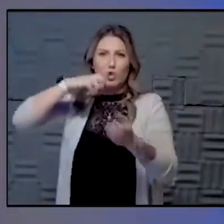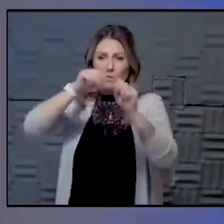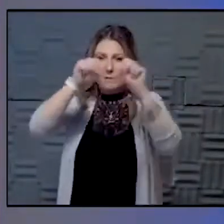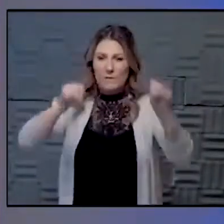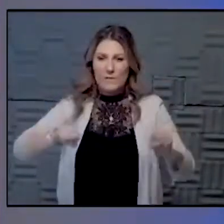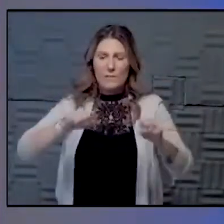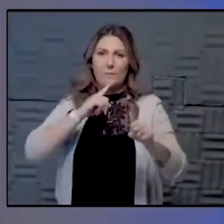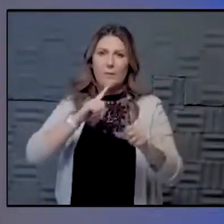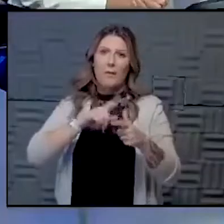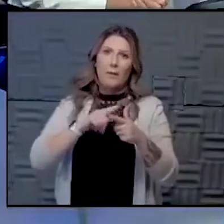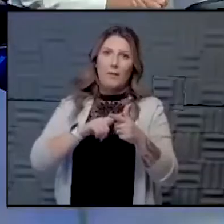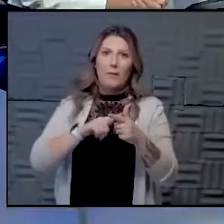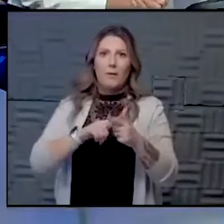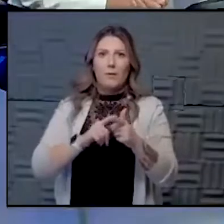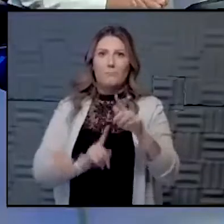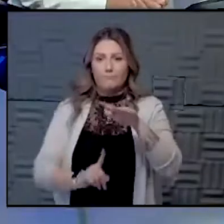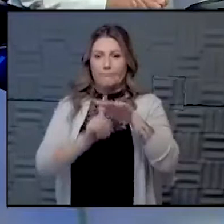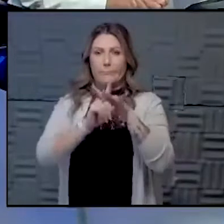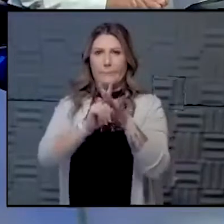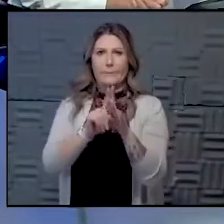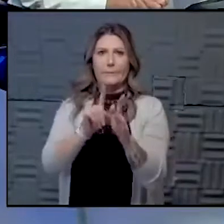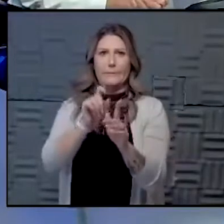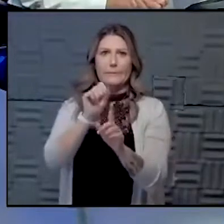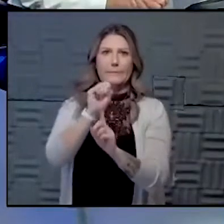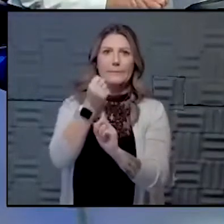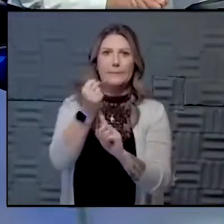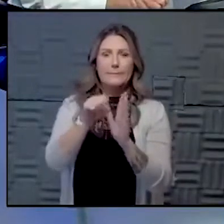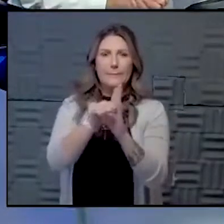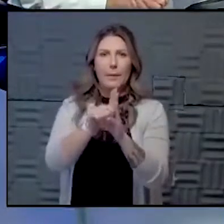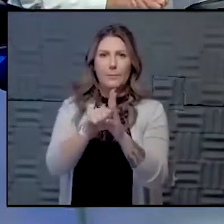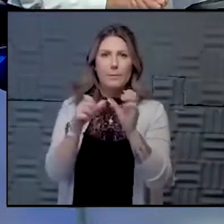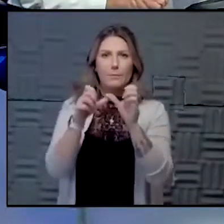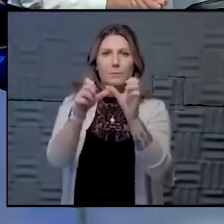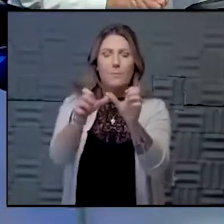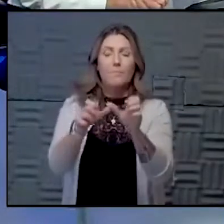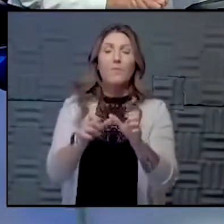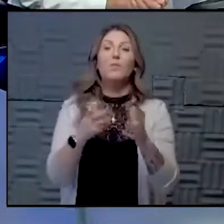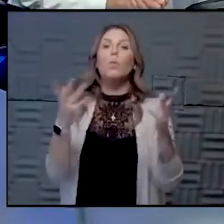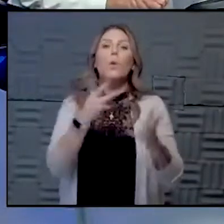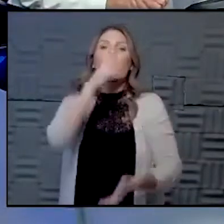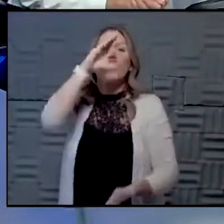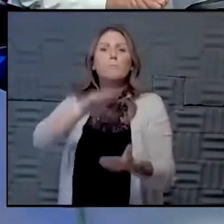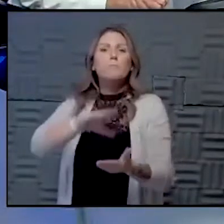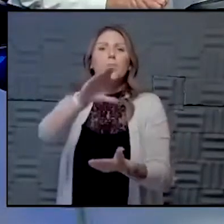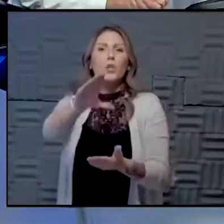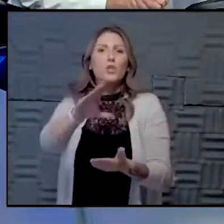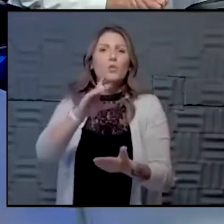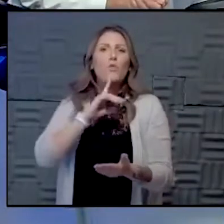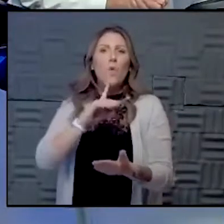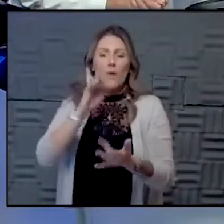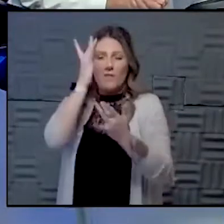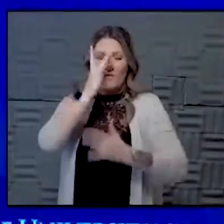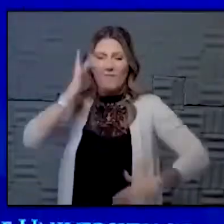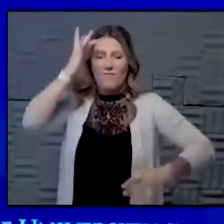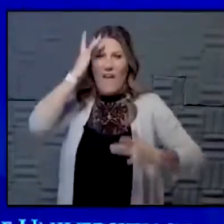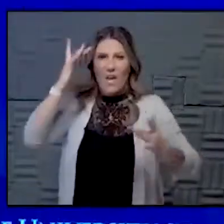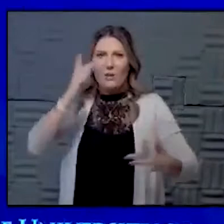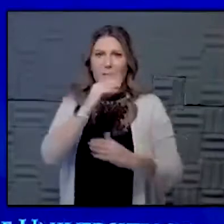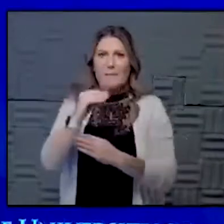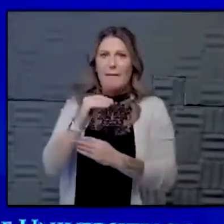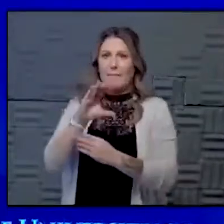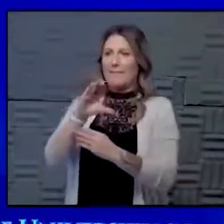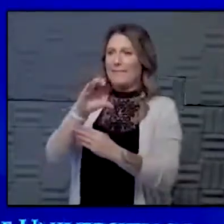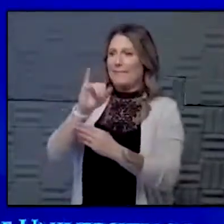longer symptoms. So really, whatever you can do to lower your viral load, to not get the cytokines, Right. and to not get sick